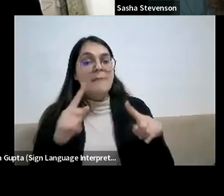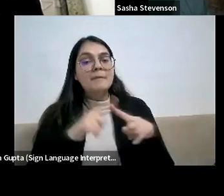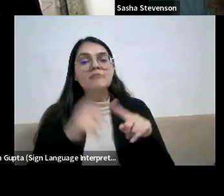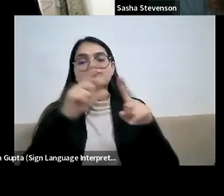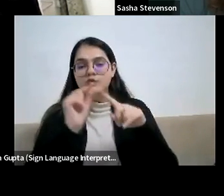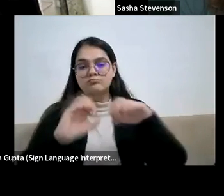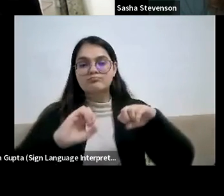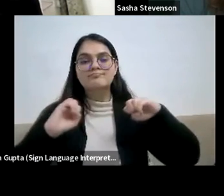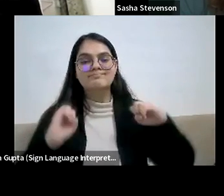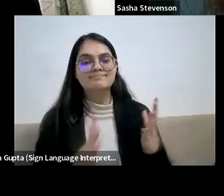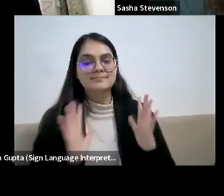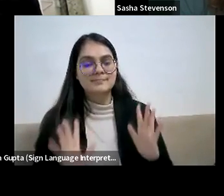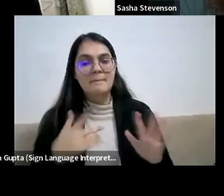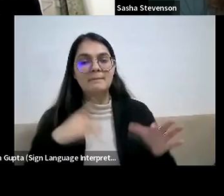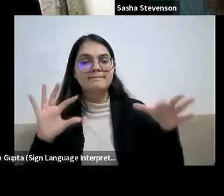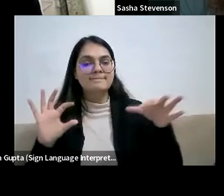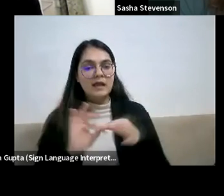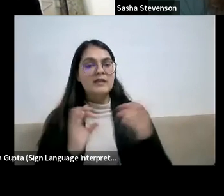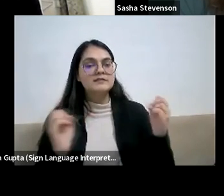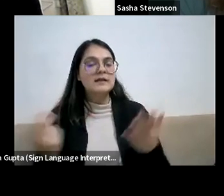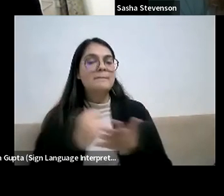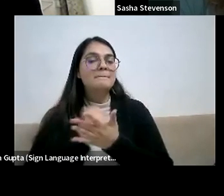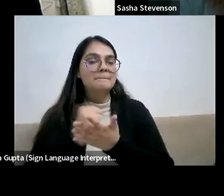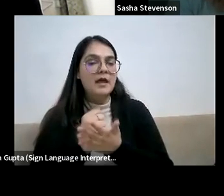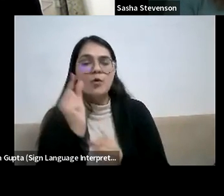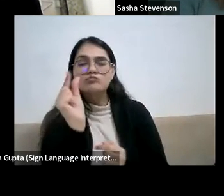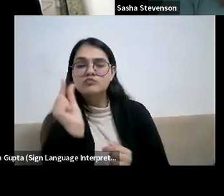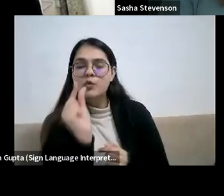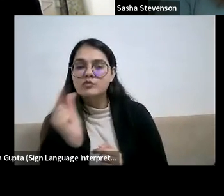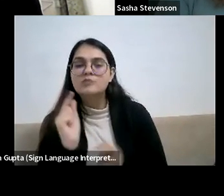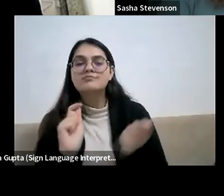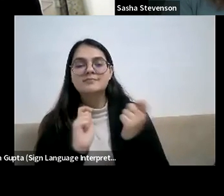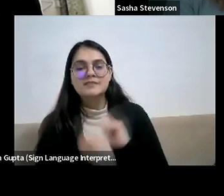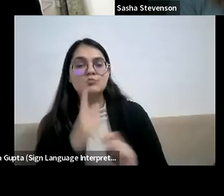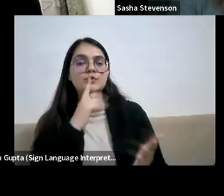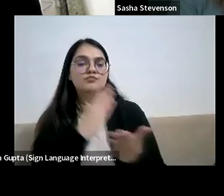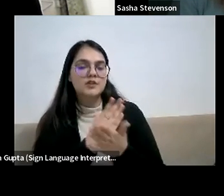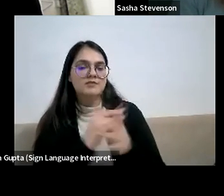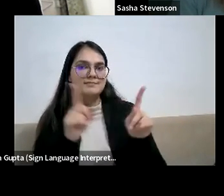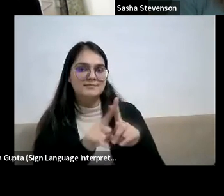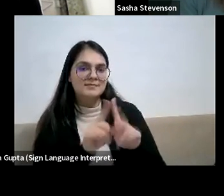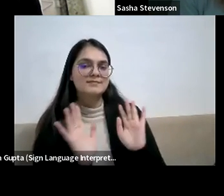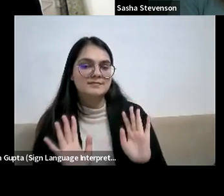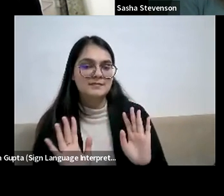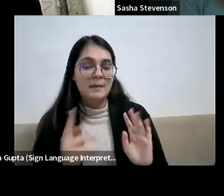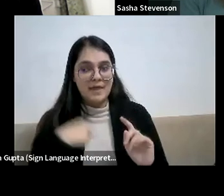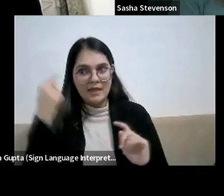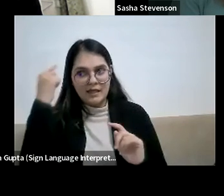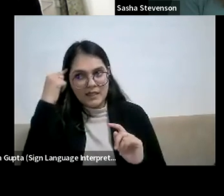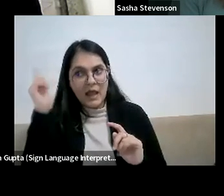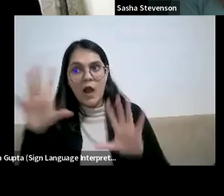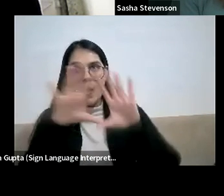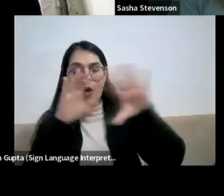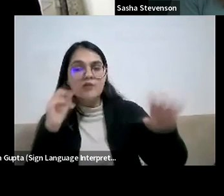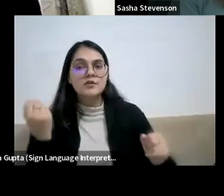sort of engage in, at the end of the day, it's about the small little things and making sure that we think about